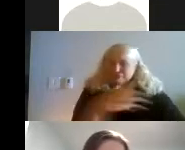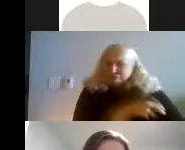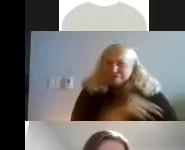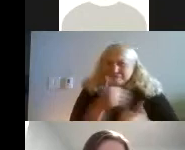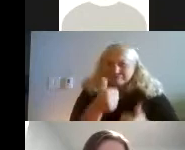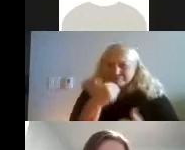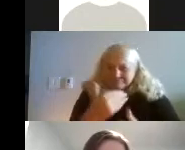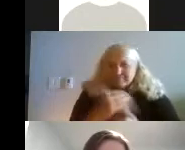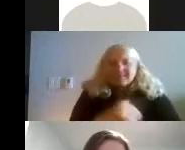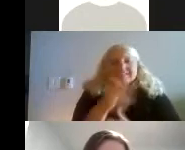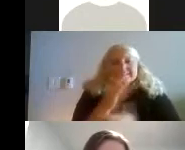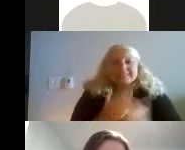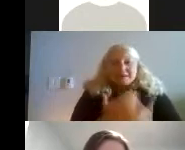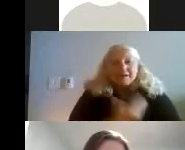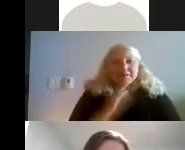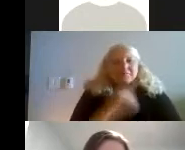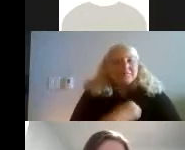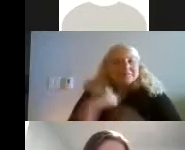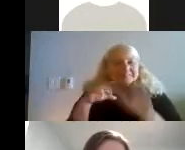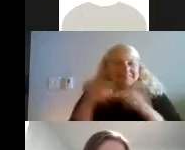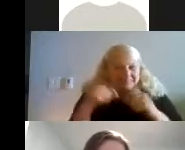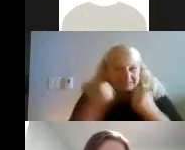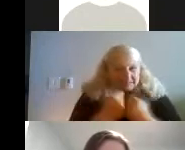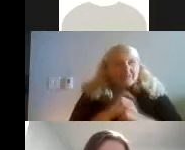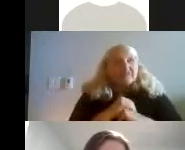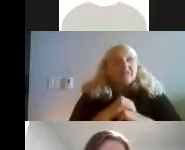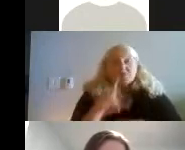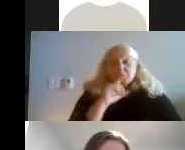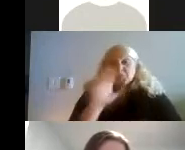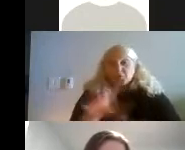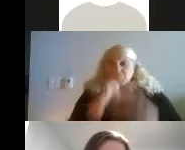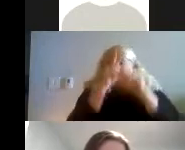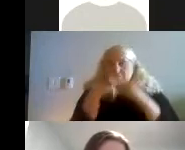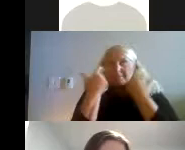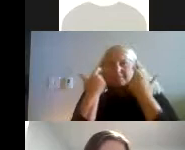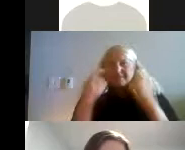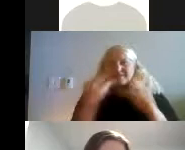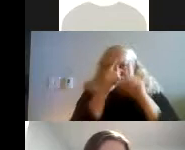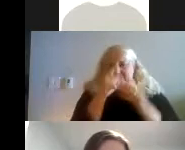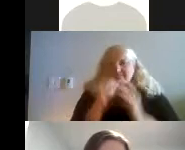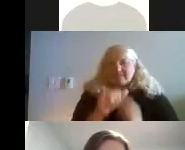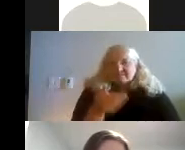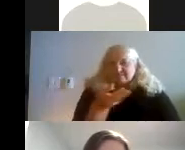team members. We have some big goals. This was a meeting that we had